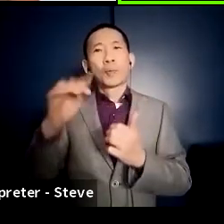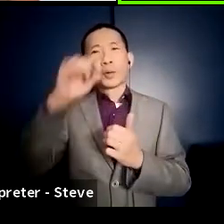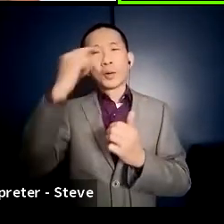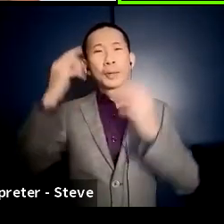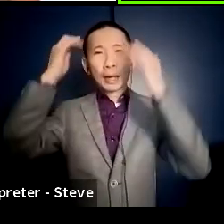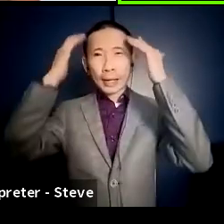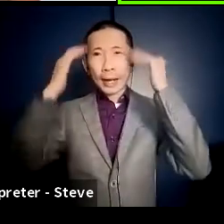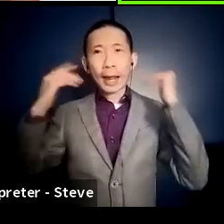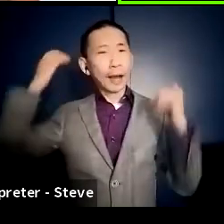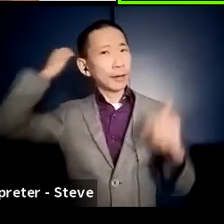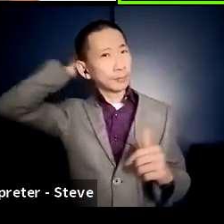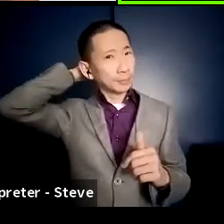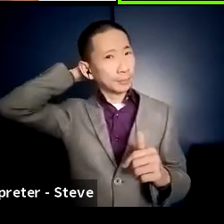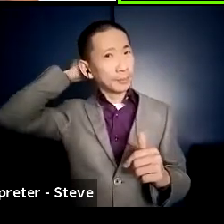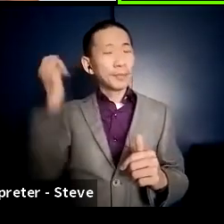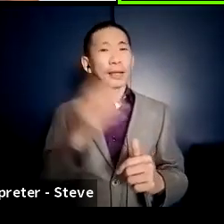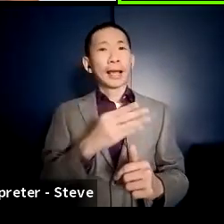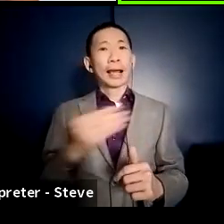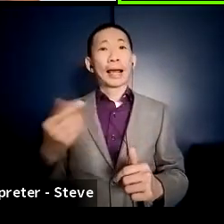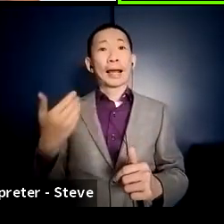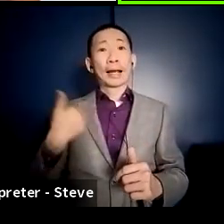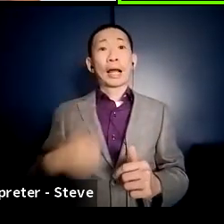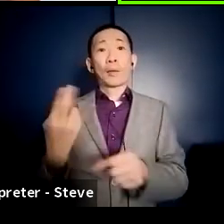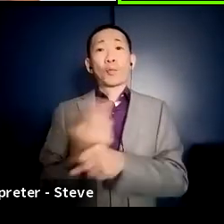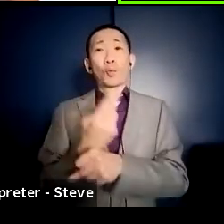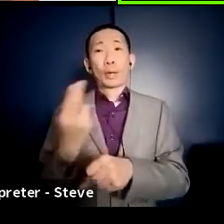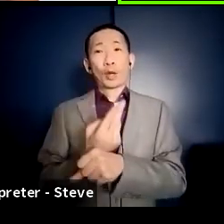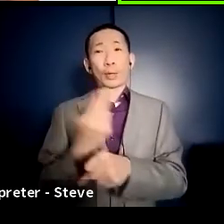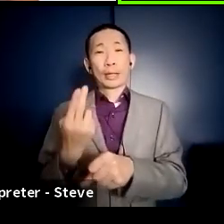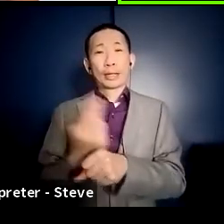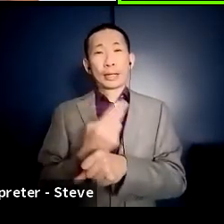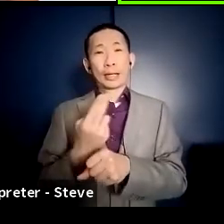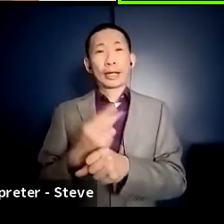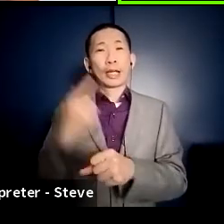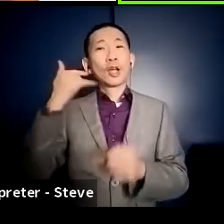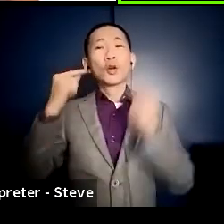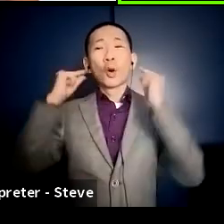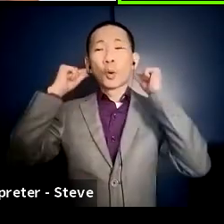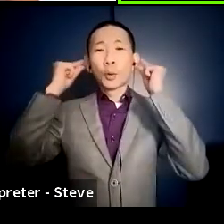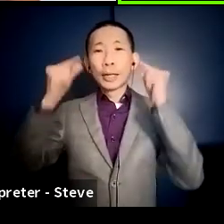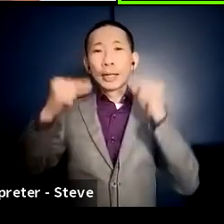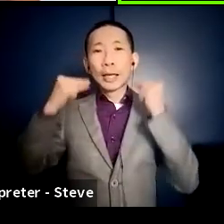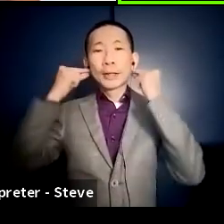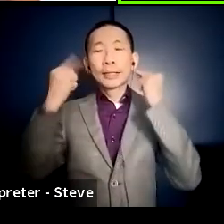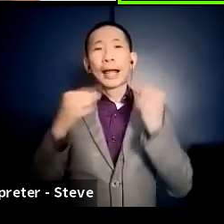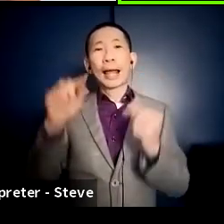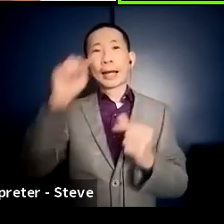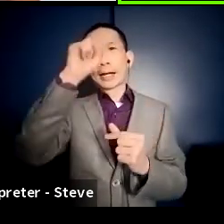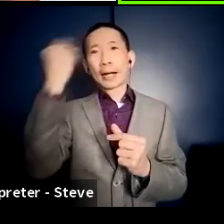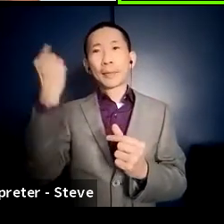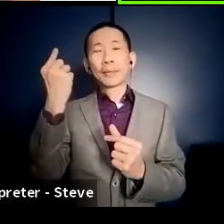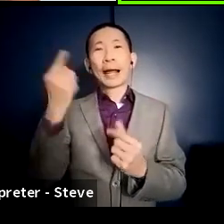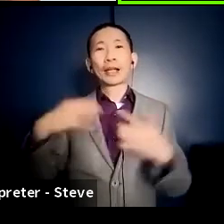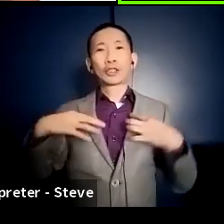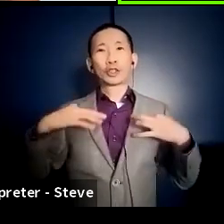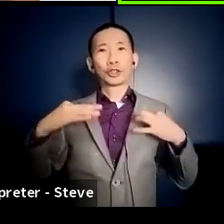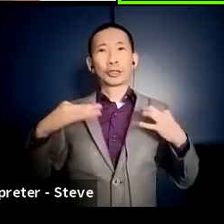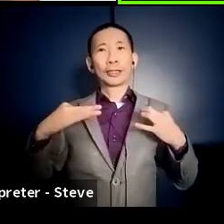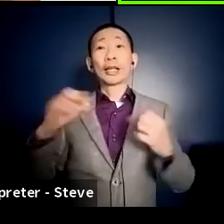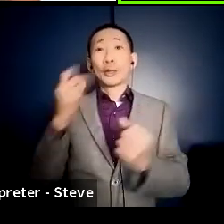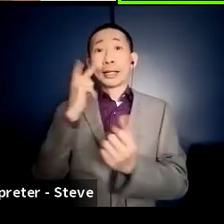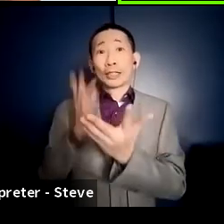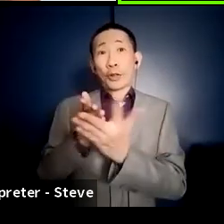into a ponytail, and I am wearing gold hoop earrings and a black see-through shirt. It is see-through,